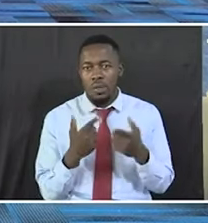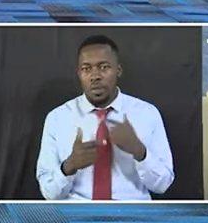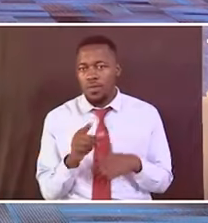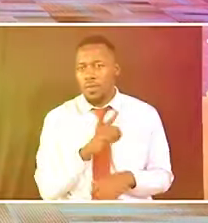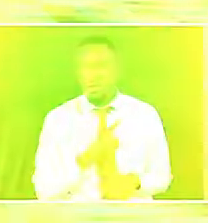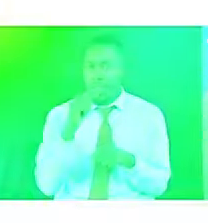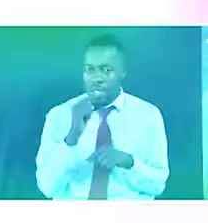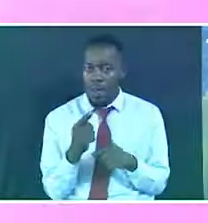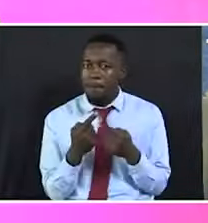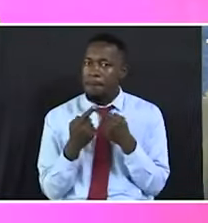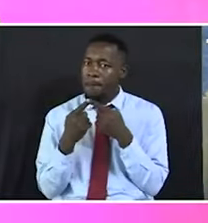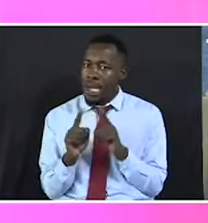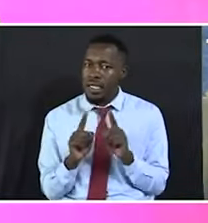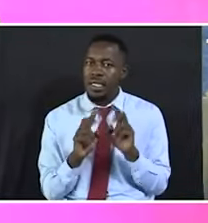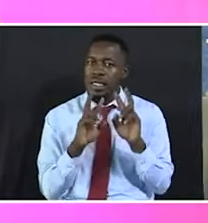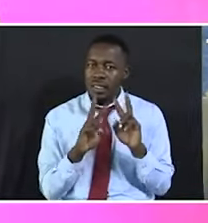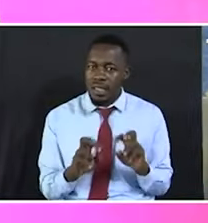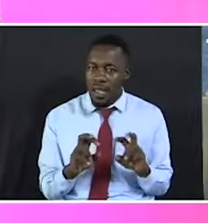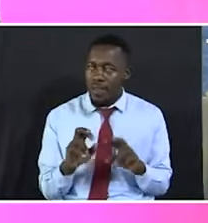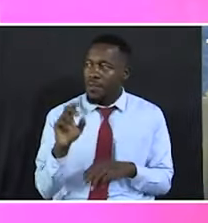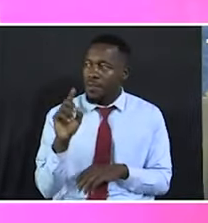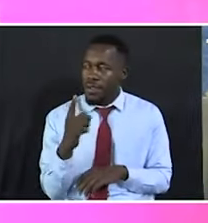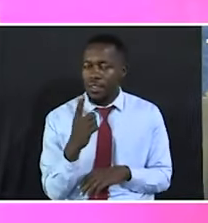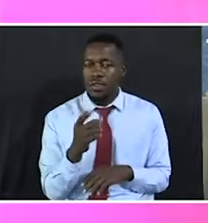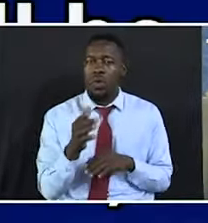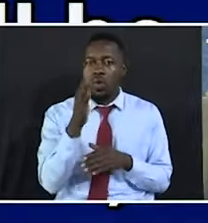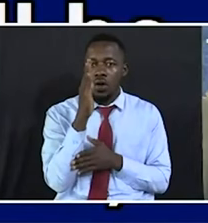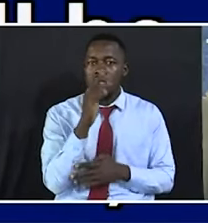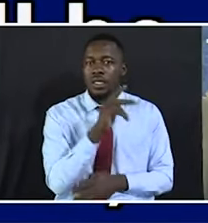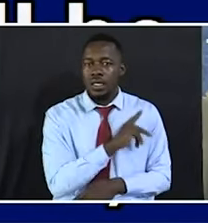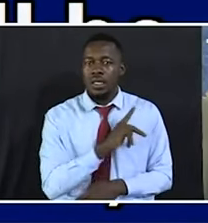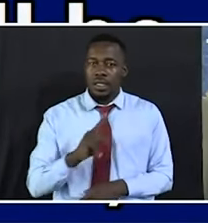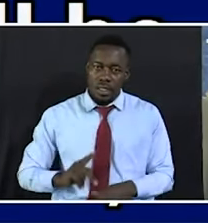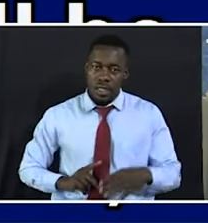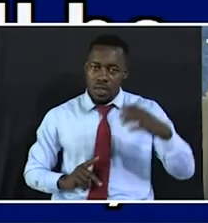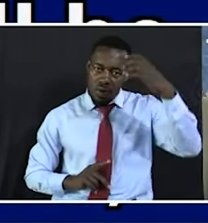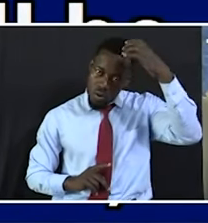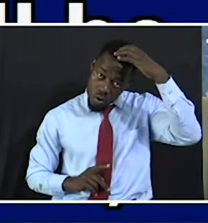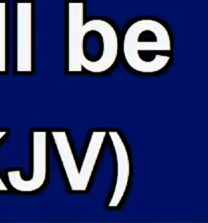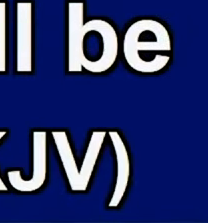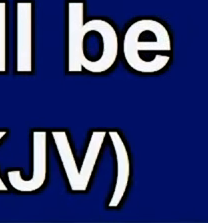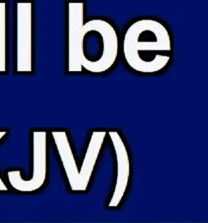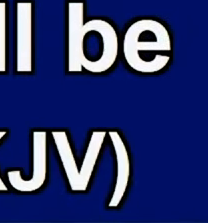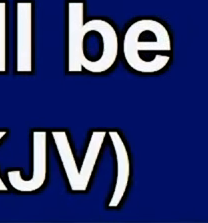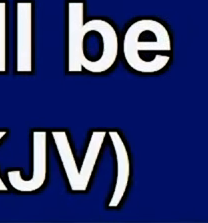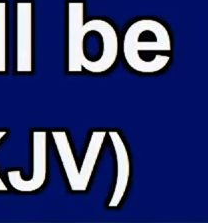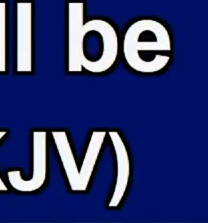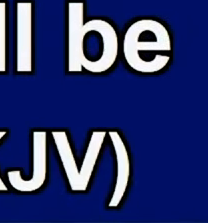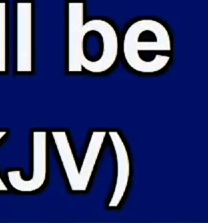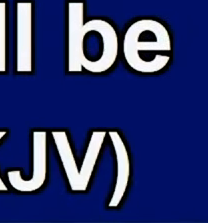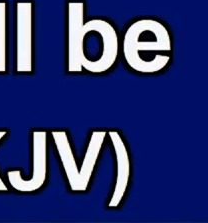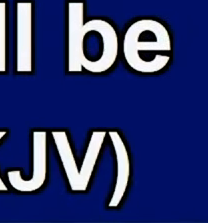Savior Jesus. The kingdom of God and his righteousness, and all these